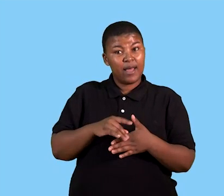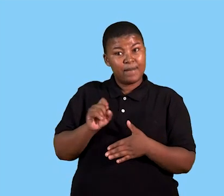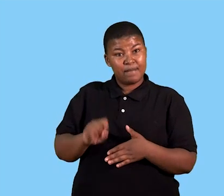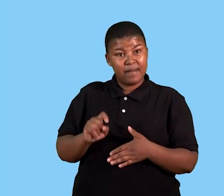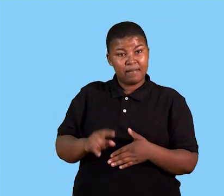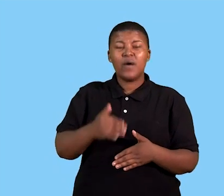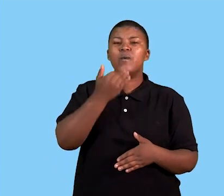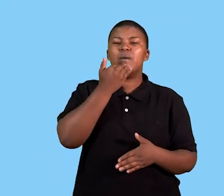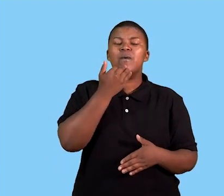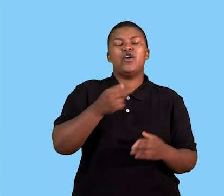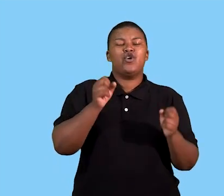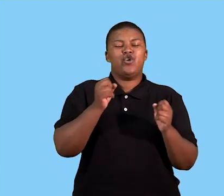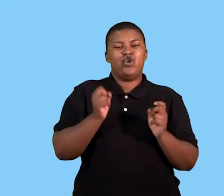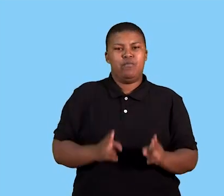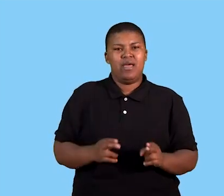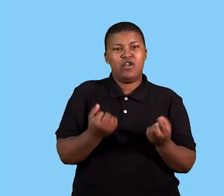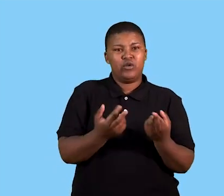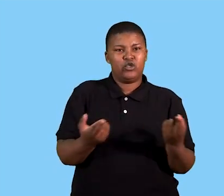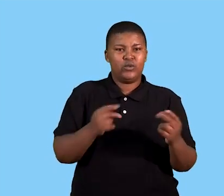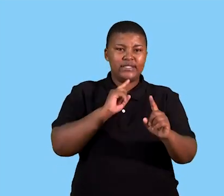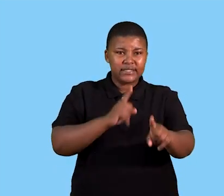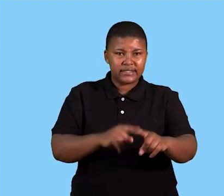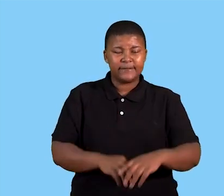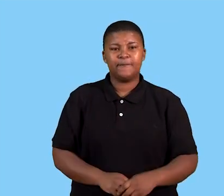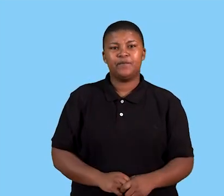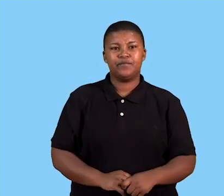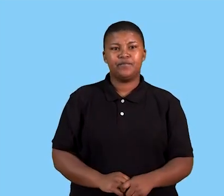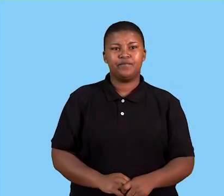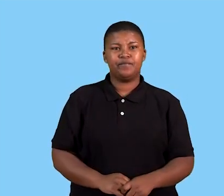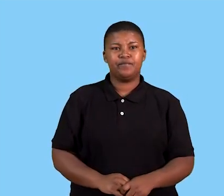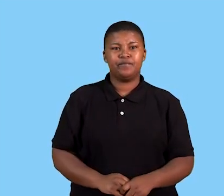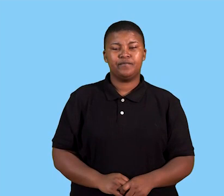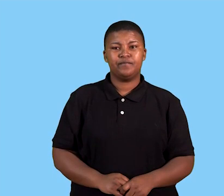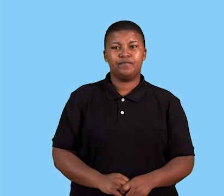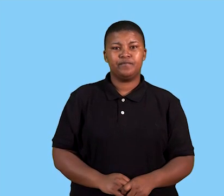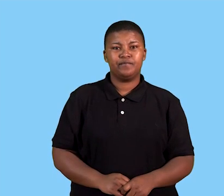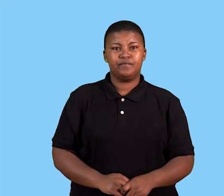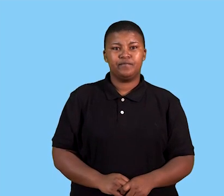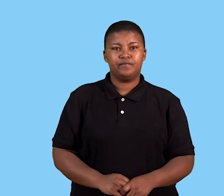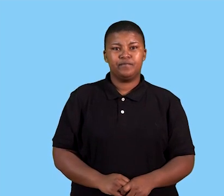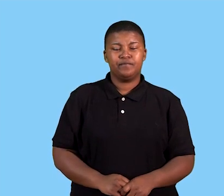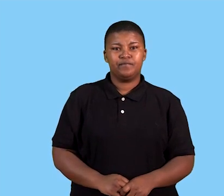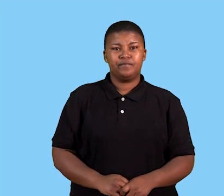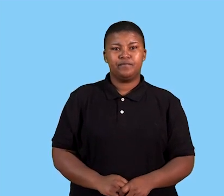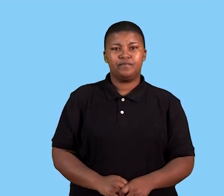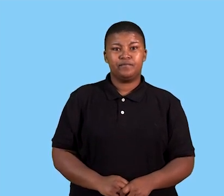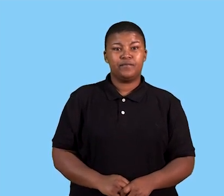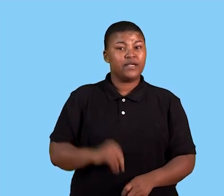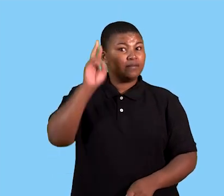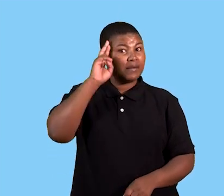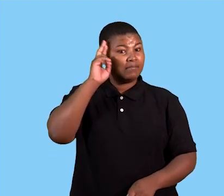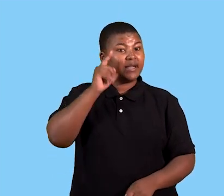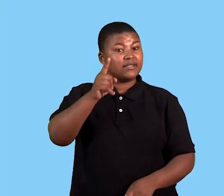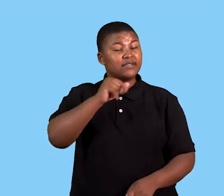these employees we refer to as human resources. So this is our first resource. Now